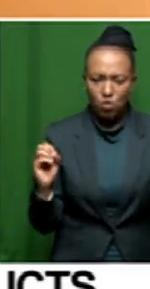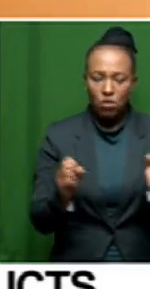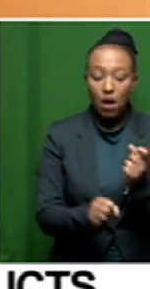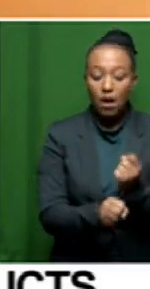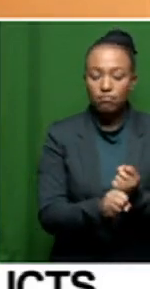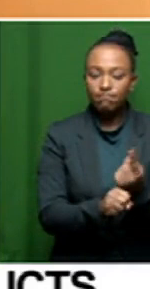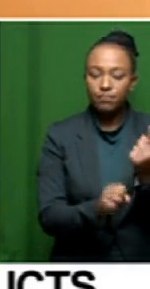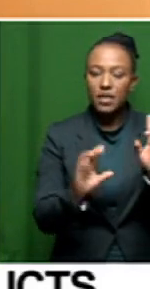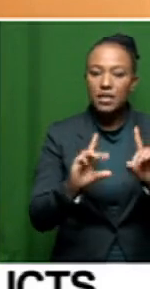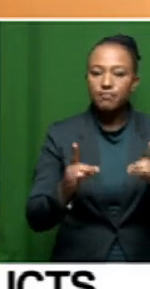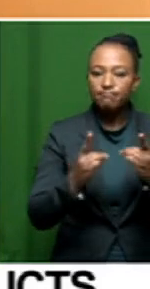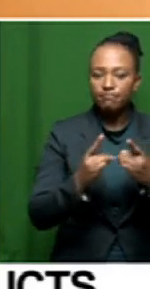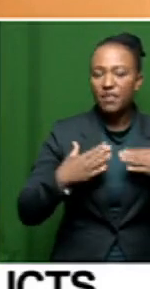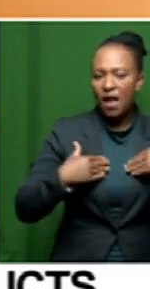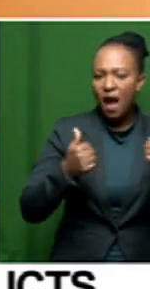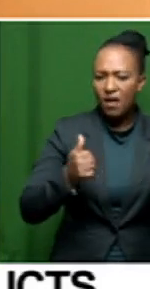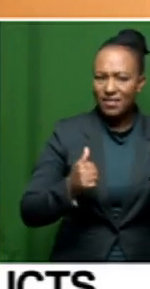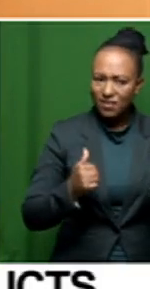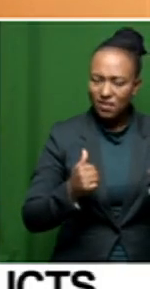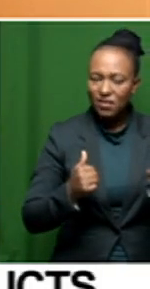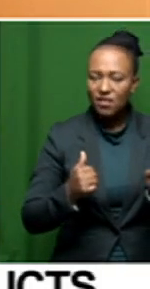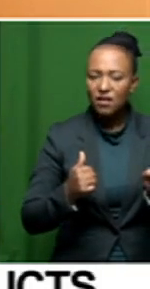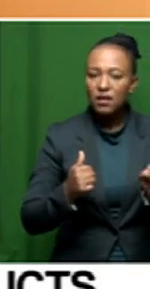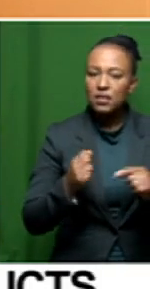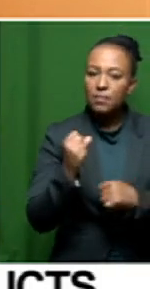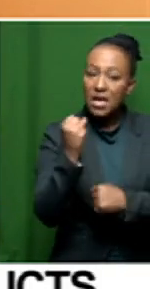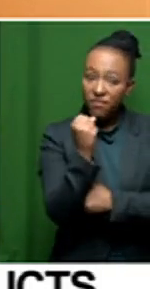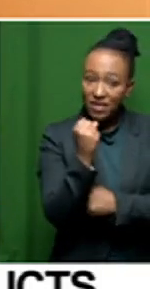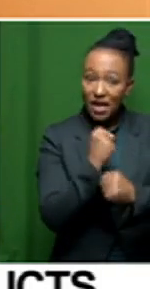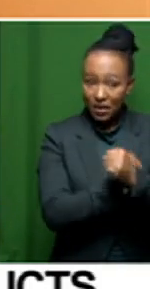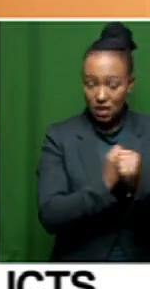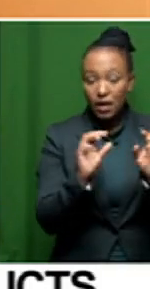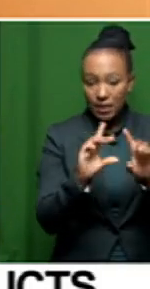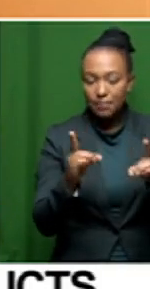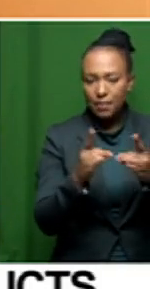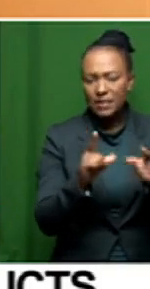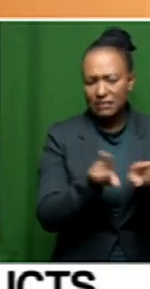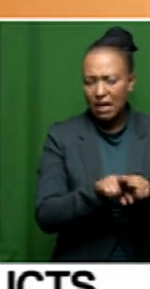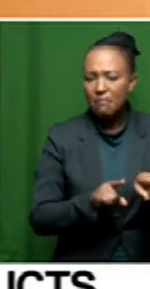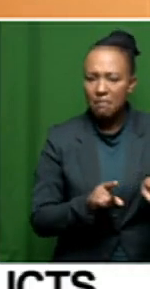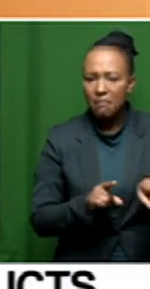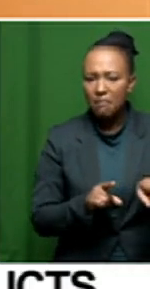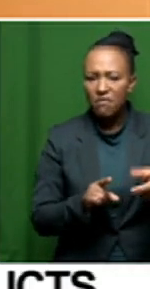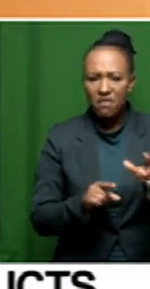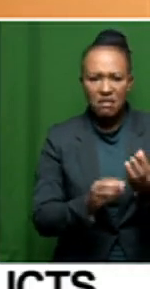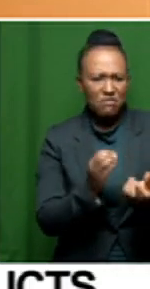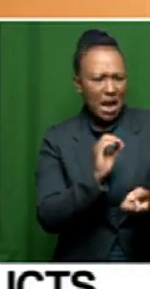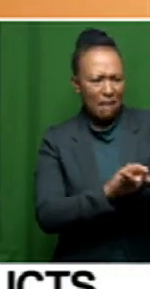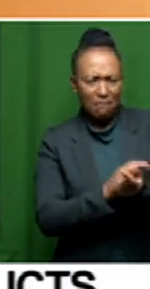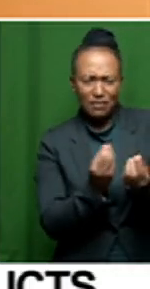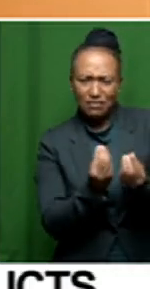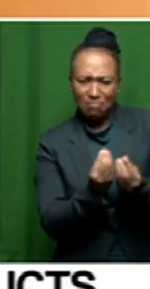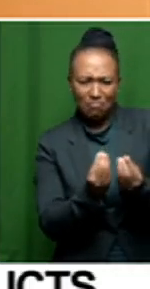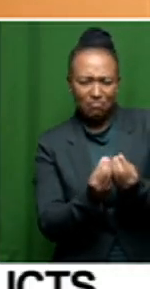Gauteng Department of Health and, of course, the Infrastructure Department as well. There's been something happening there with regard